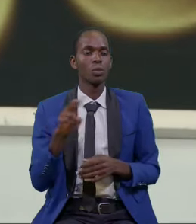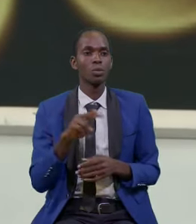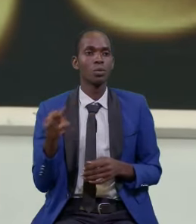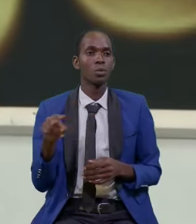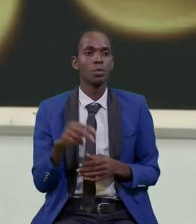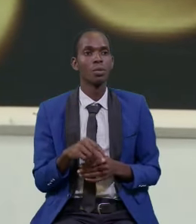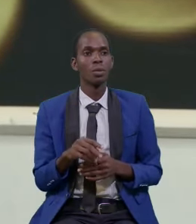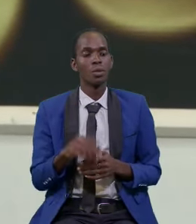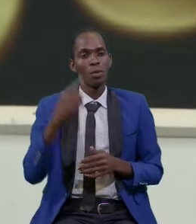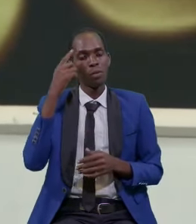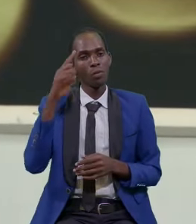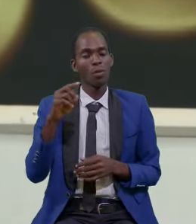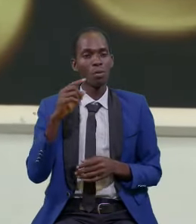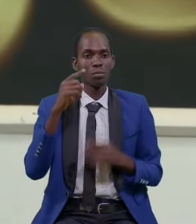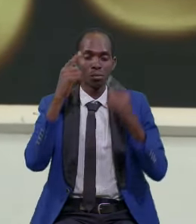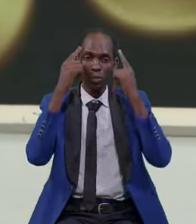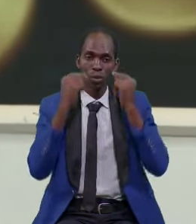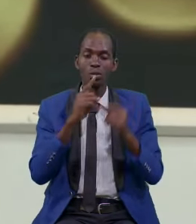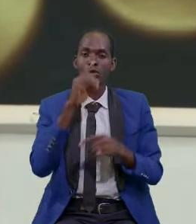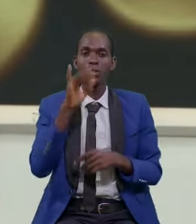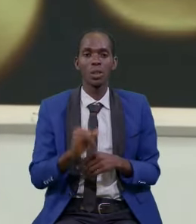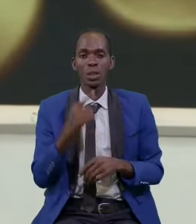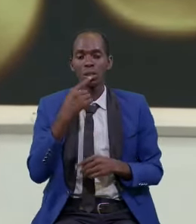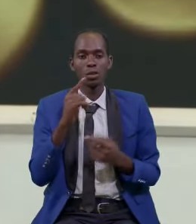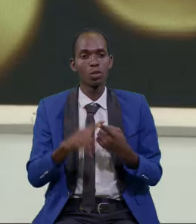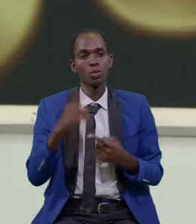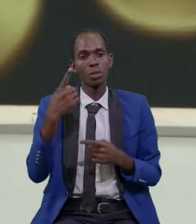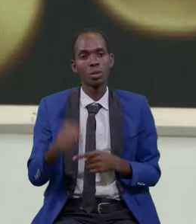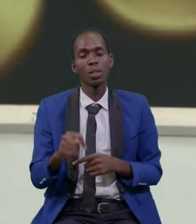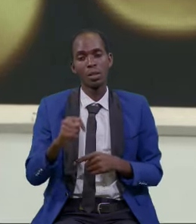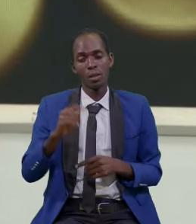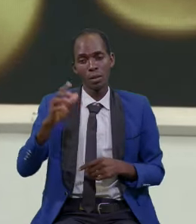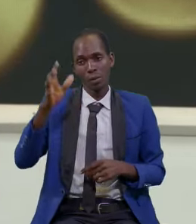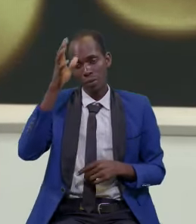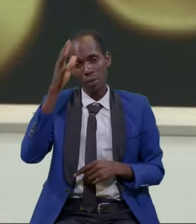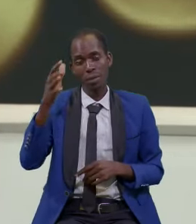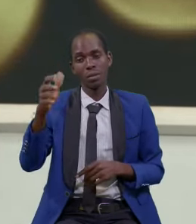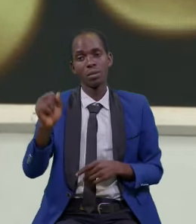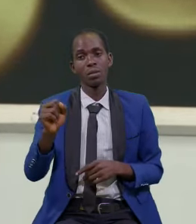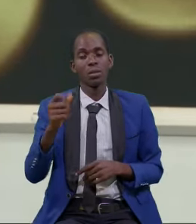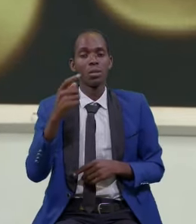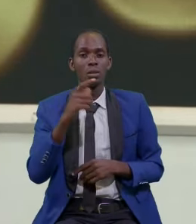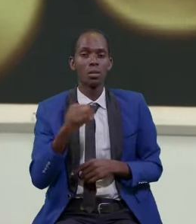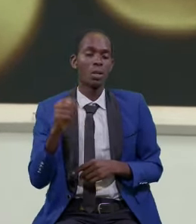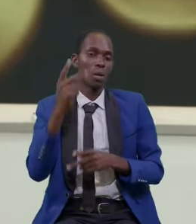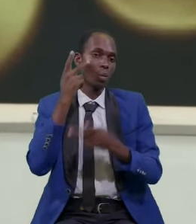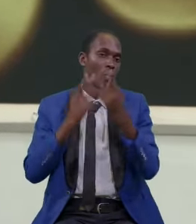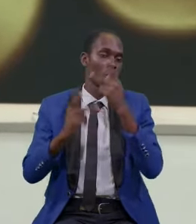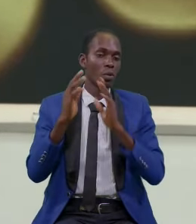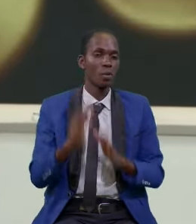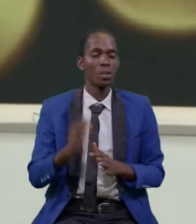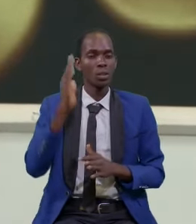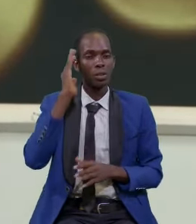said unto the fathers, a prophet shall the Lord your